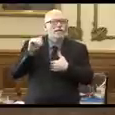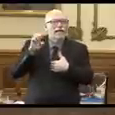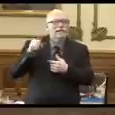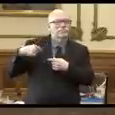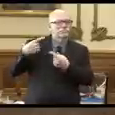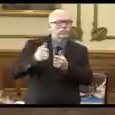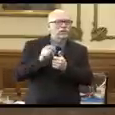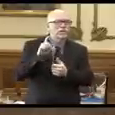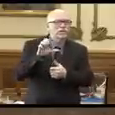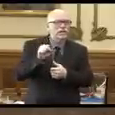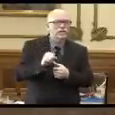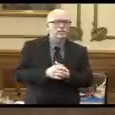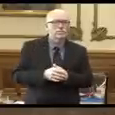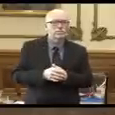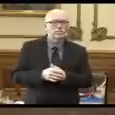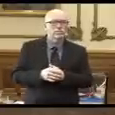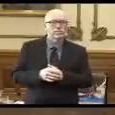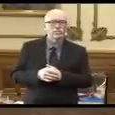with DCS.